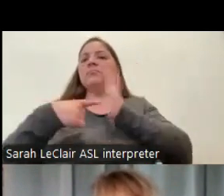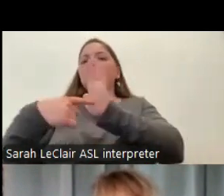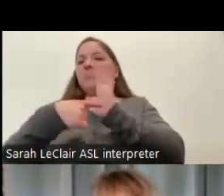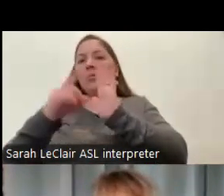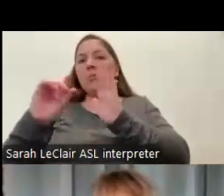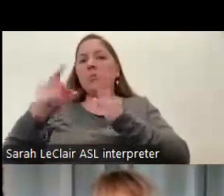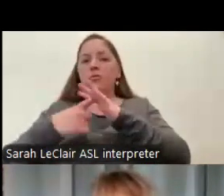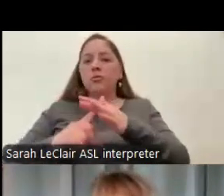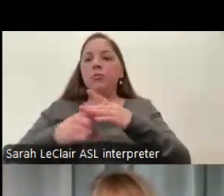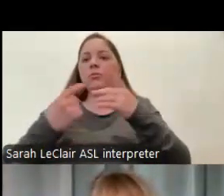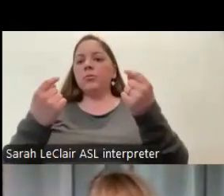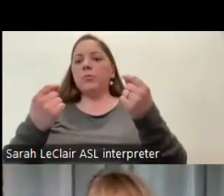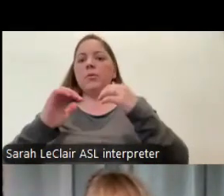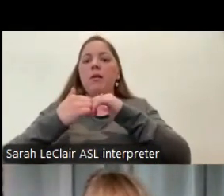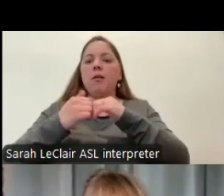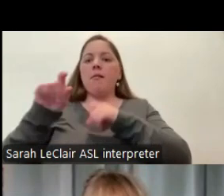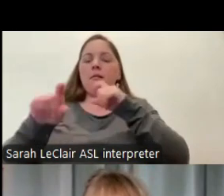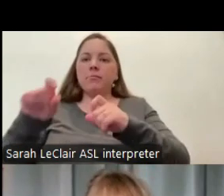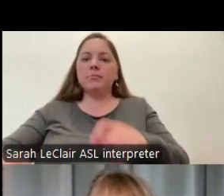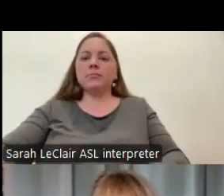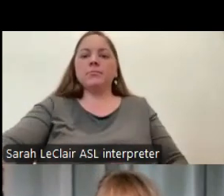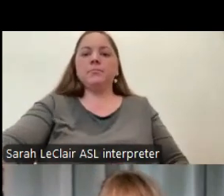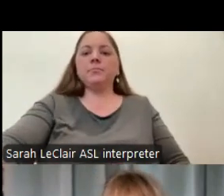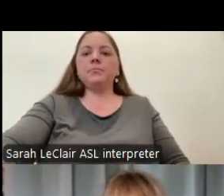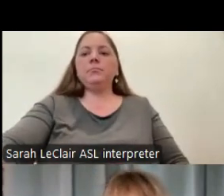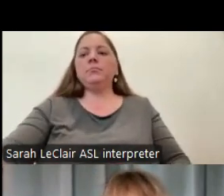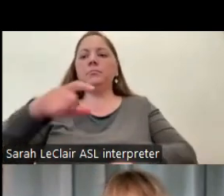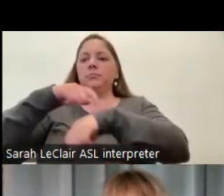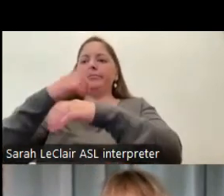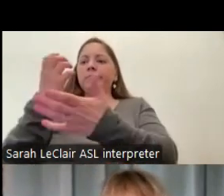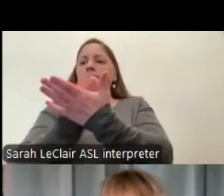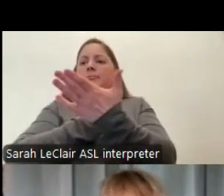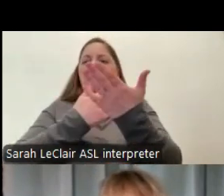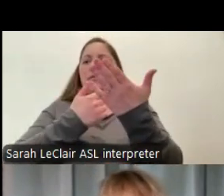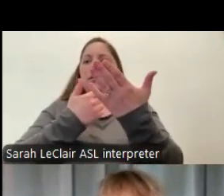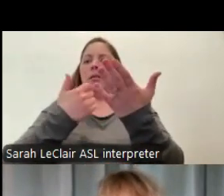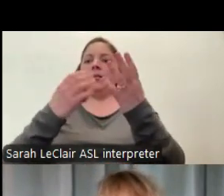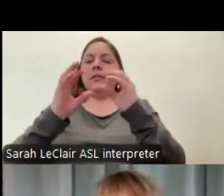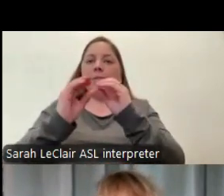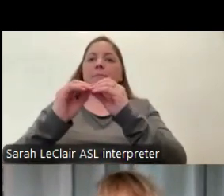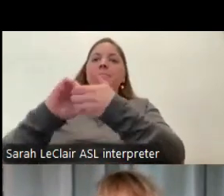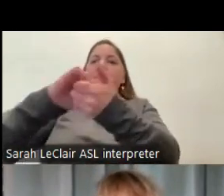This is the time to ask questions. This is the time to collaborate so we can learn from this.